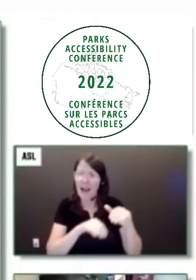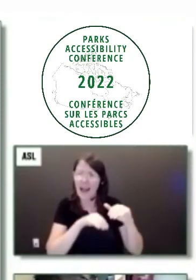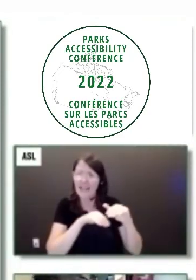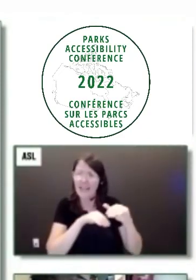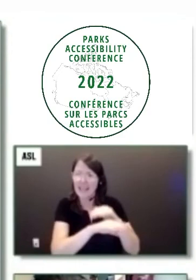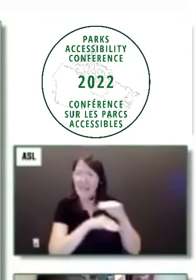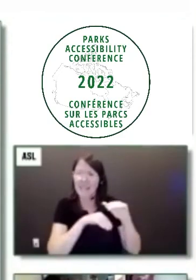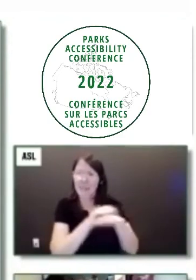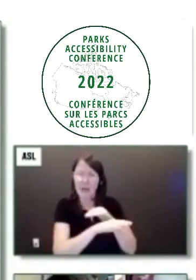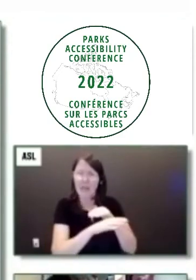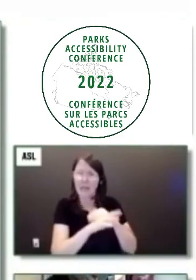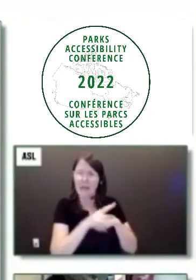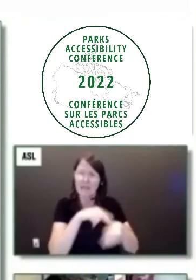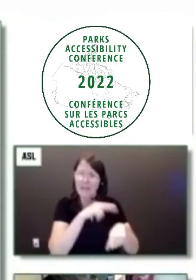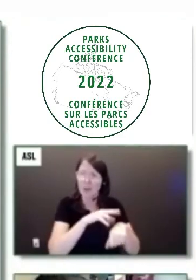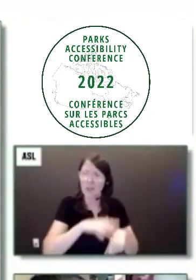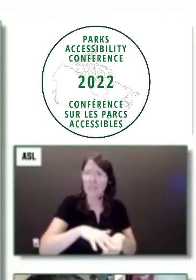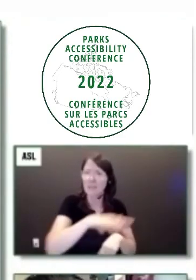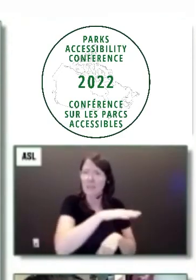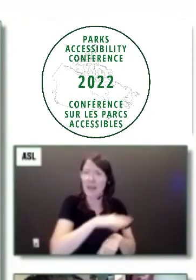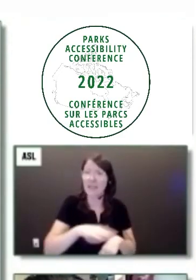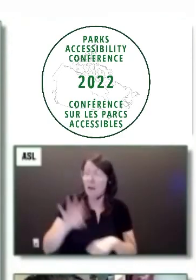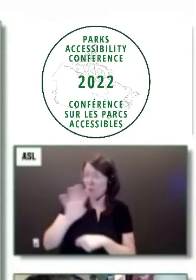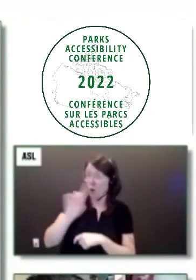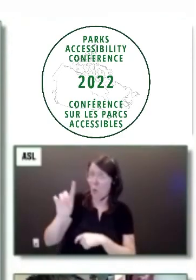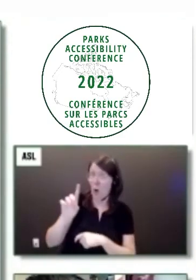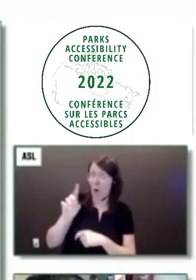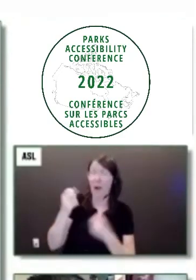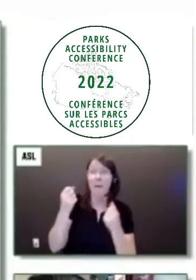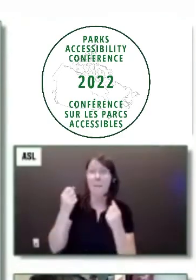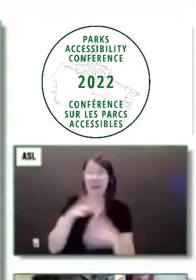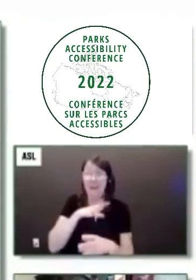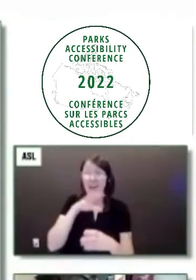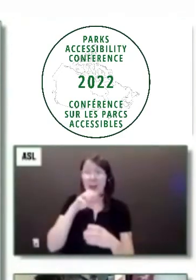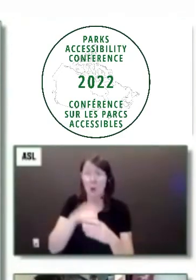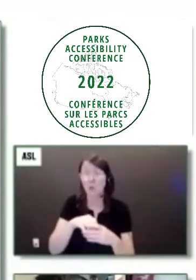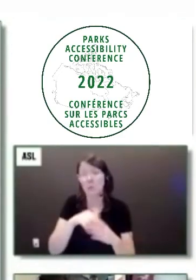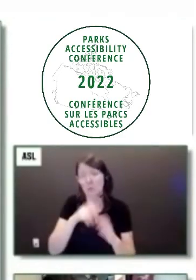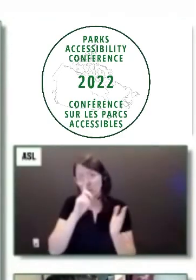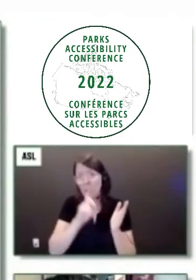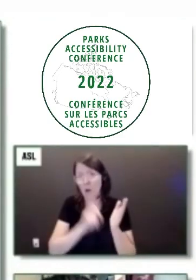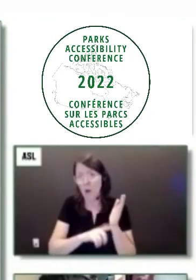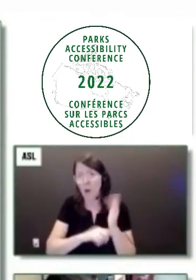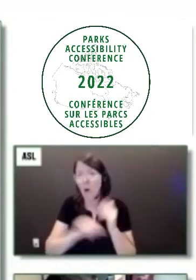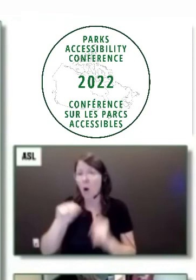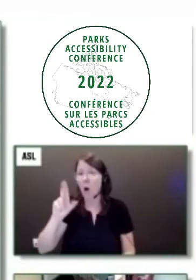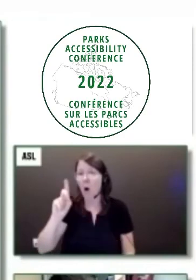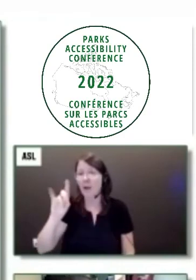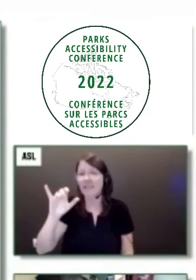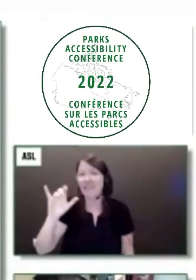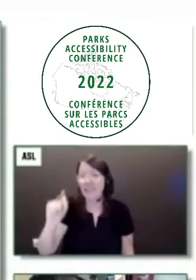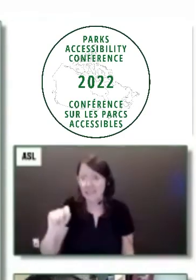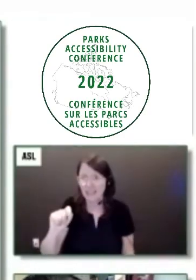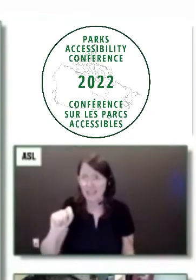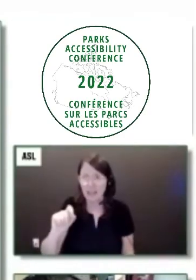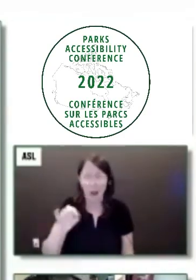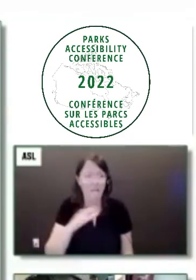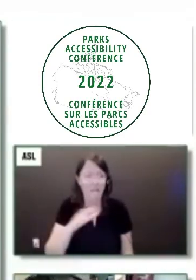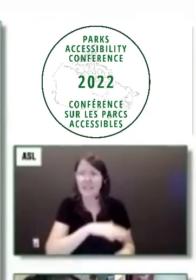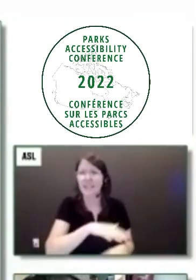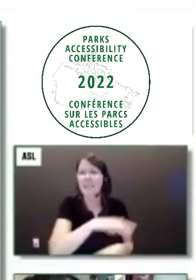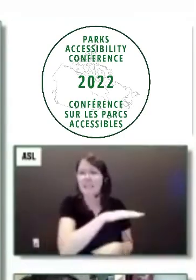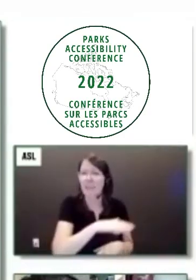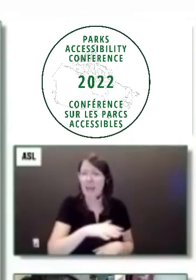of a destination using some sort of a predefined set of standards. Absent from the literature was